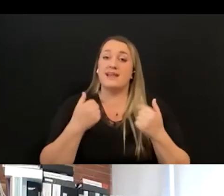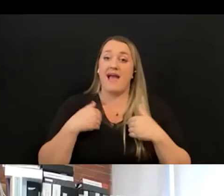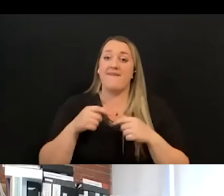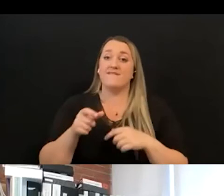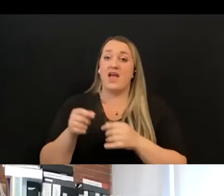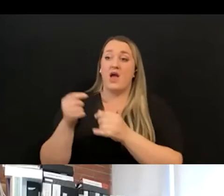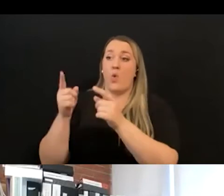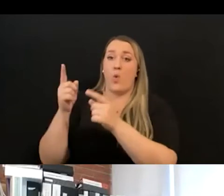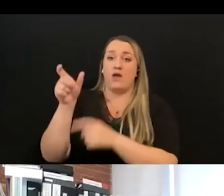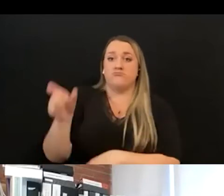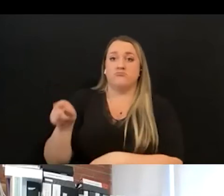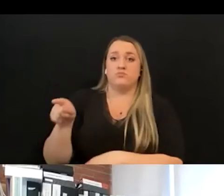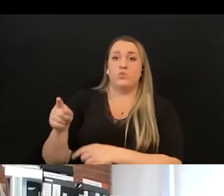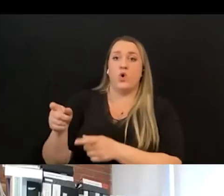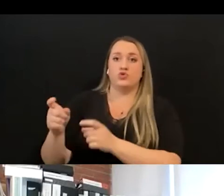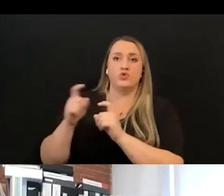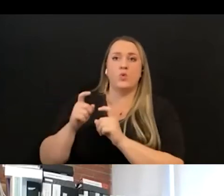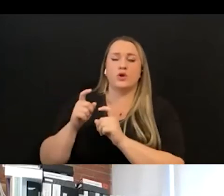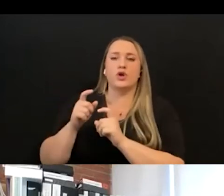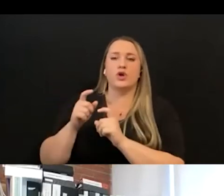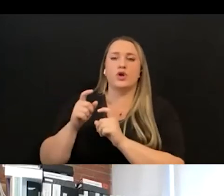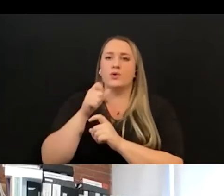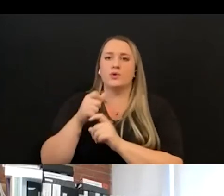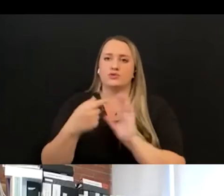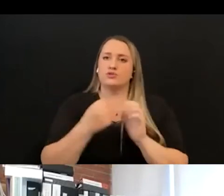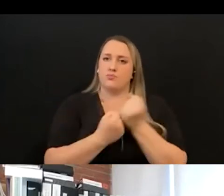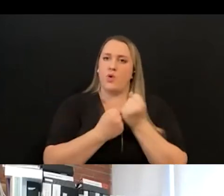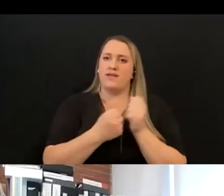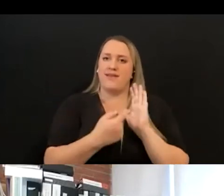a contribution to support the exhibition in that way.